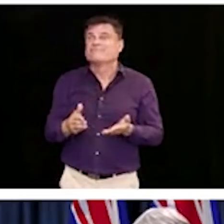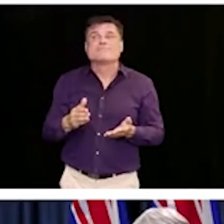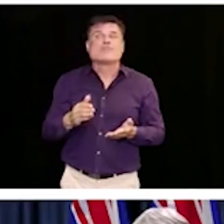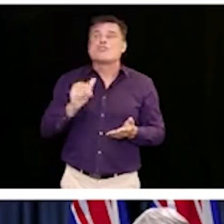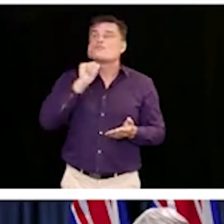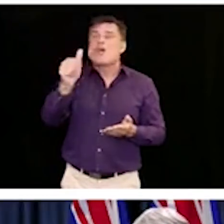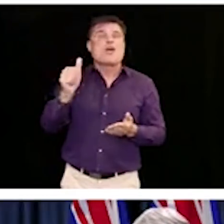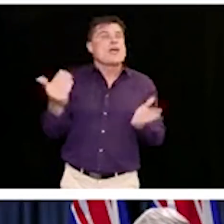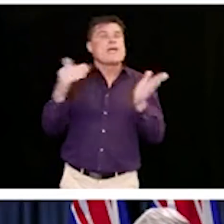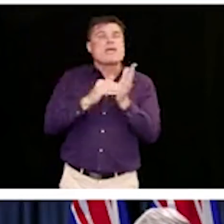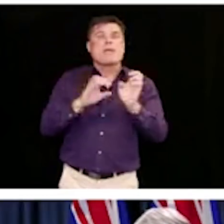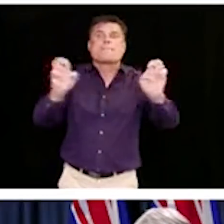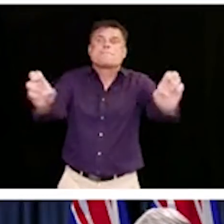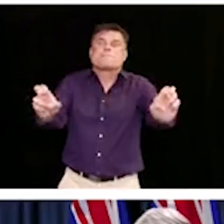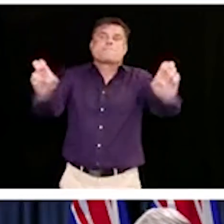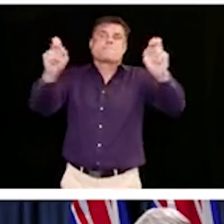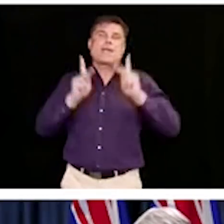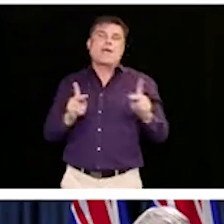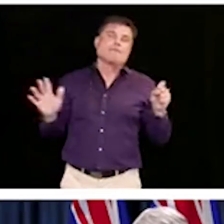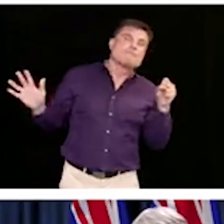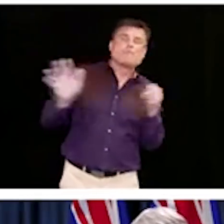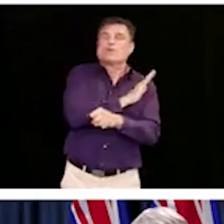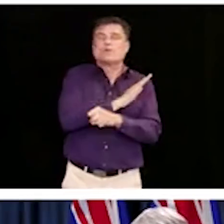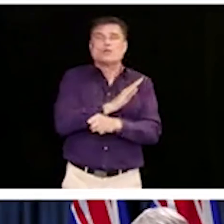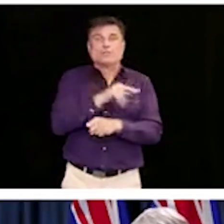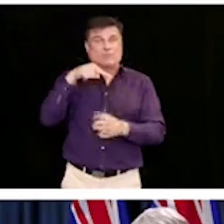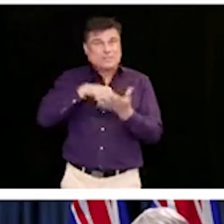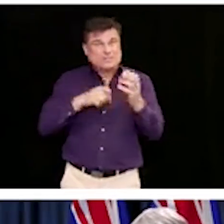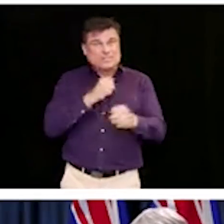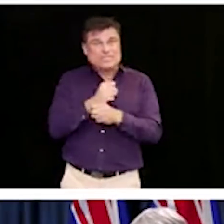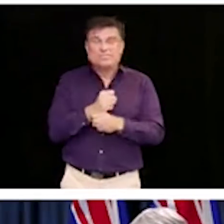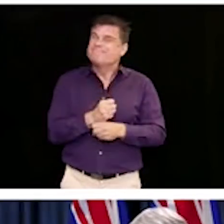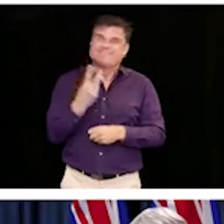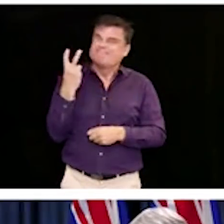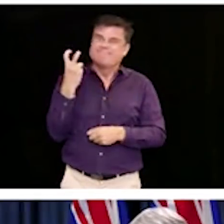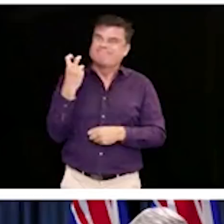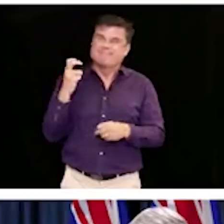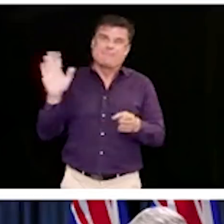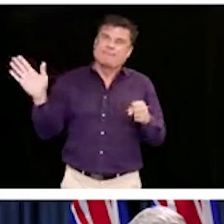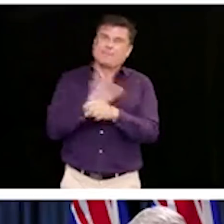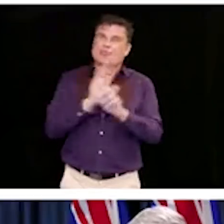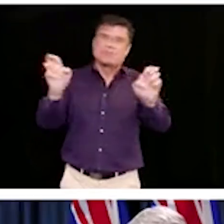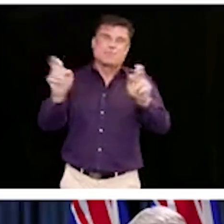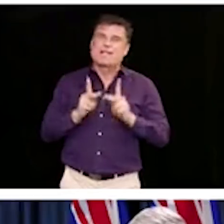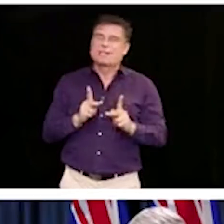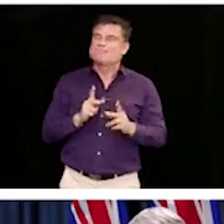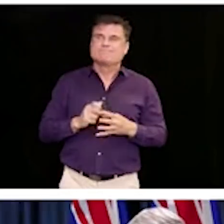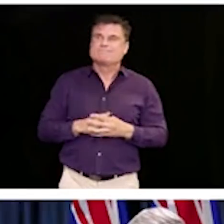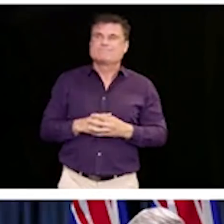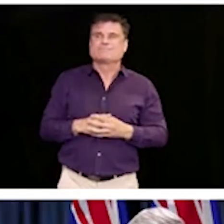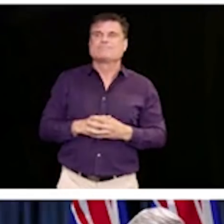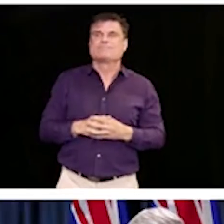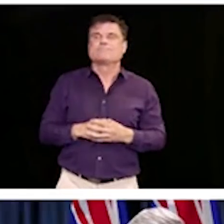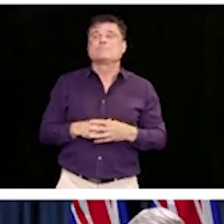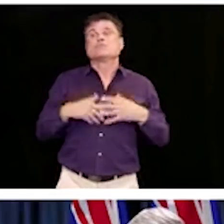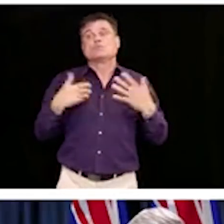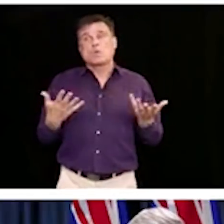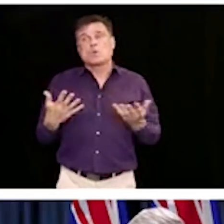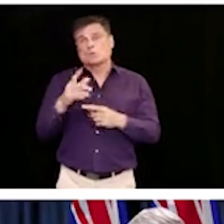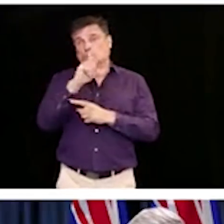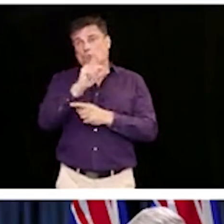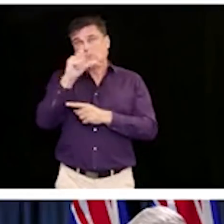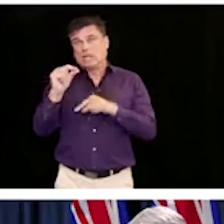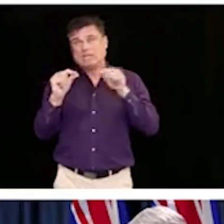fully recovered this year. So the scenario is built with employment in the province declining by 9.8% in